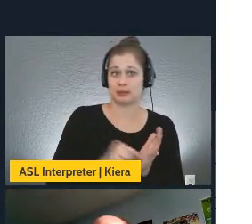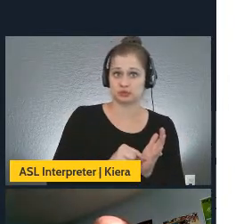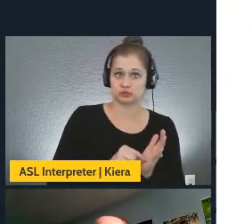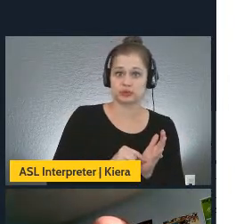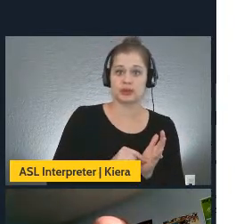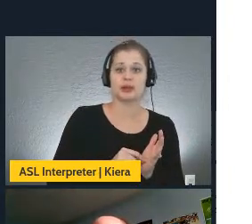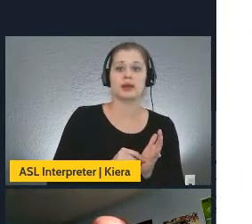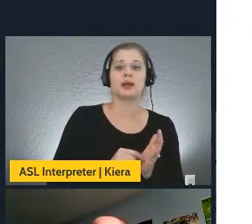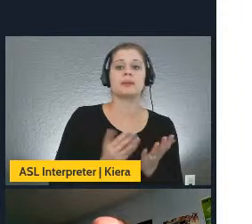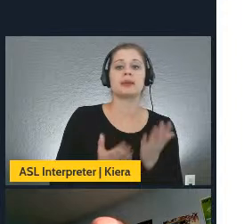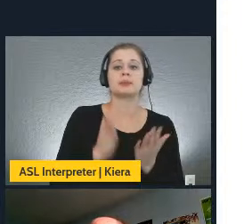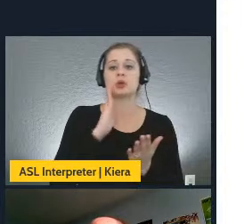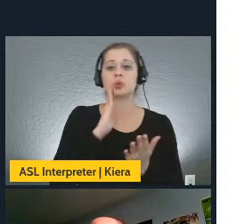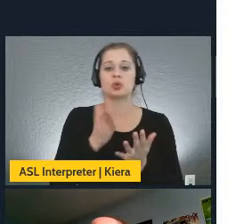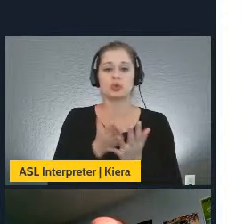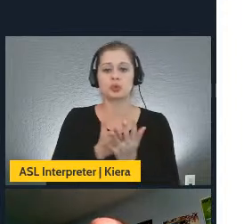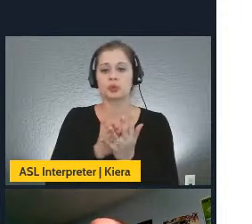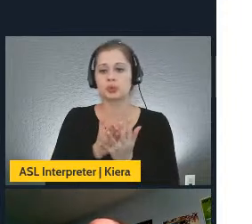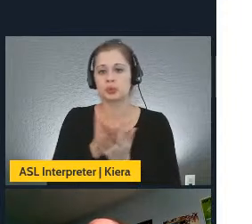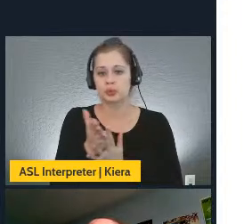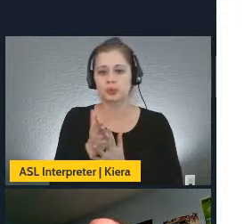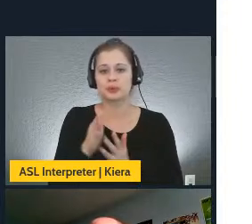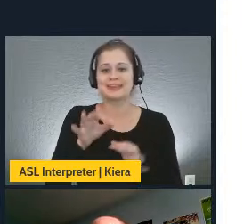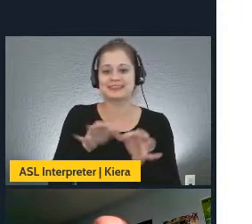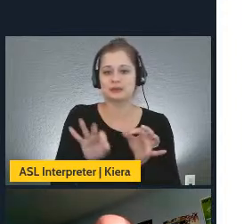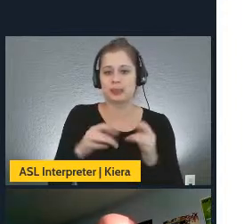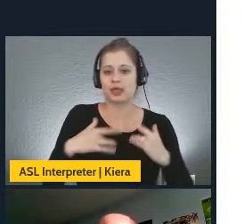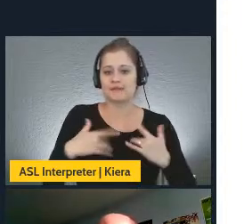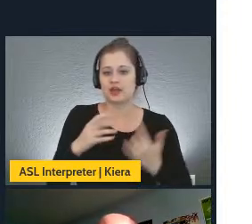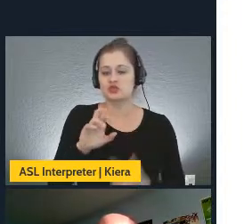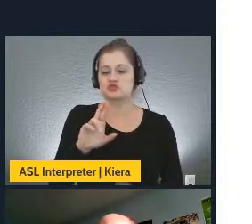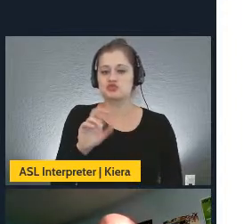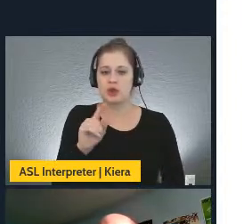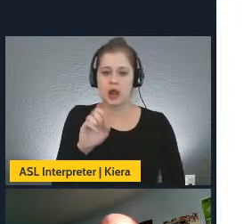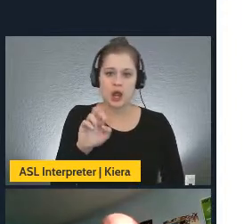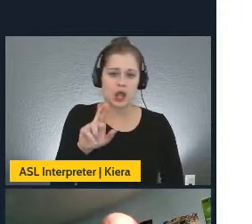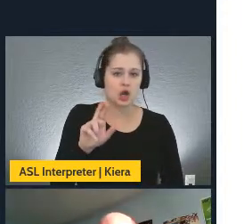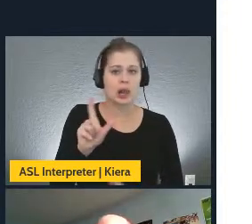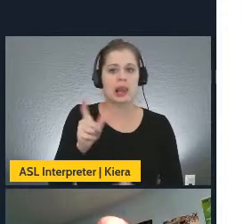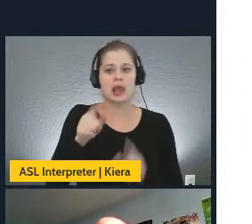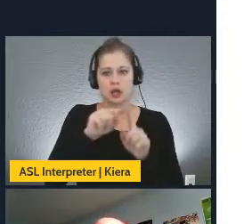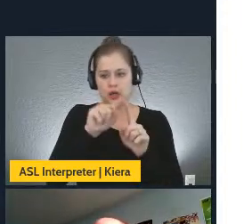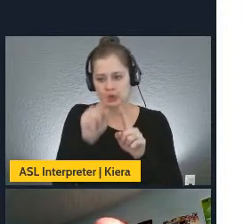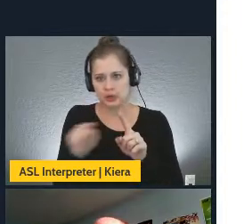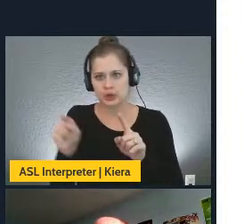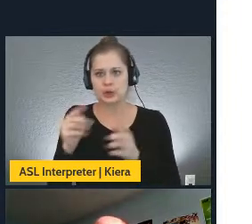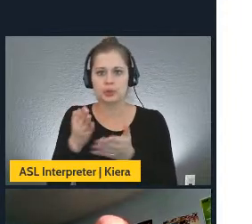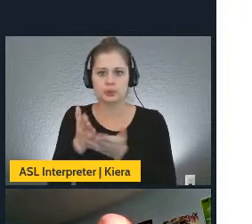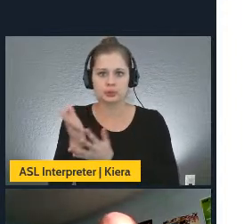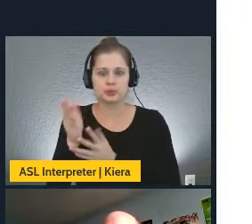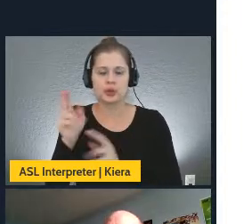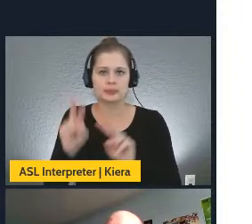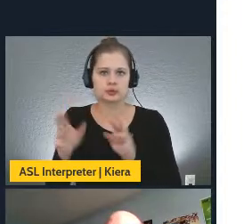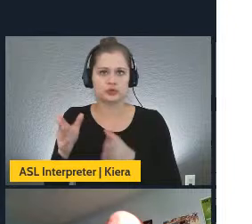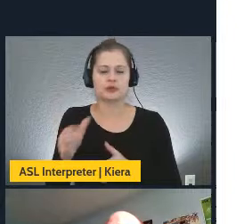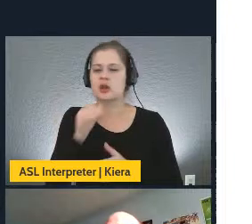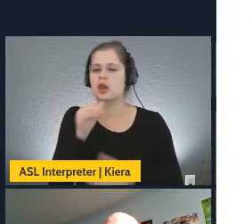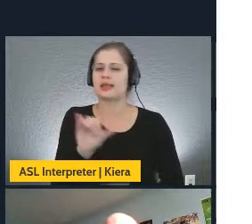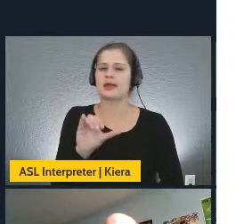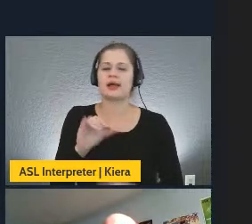through here, sometime later it'll come through here, sometime later it'll go down there. It's not like a classic unit test where